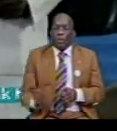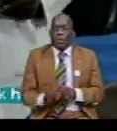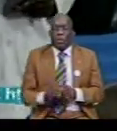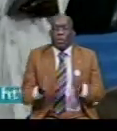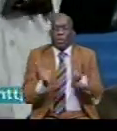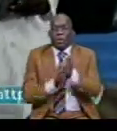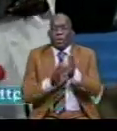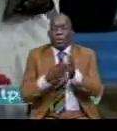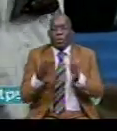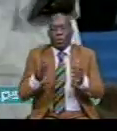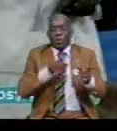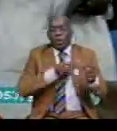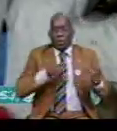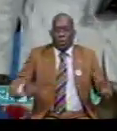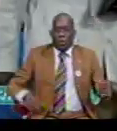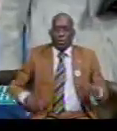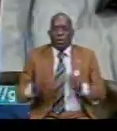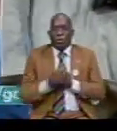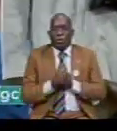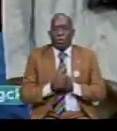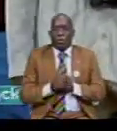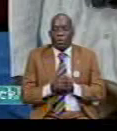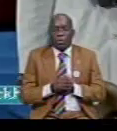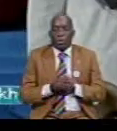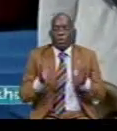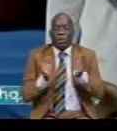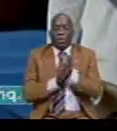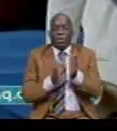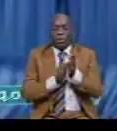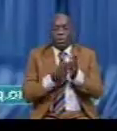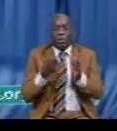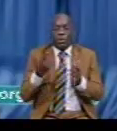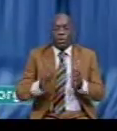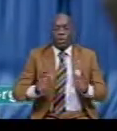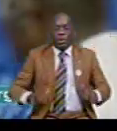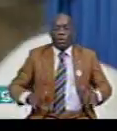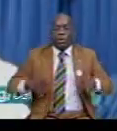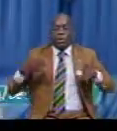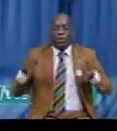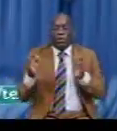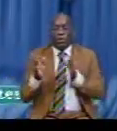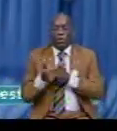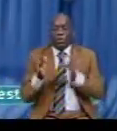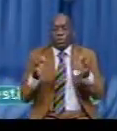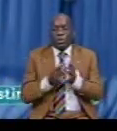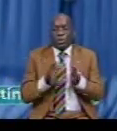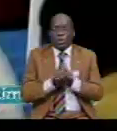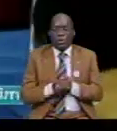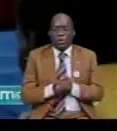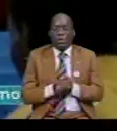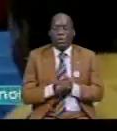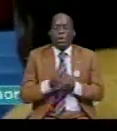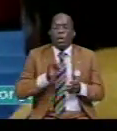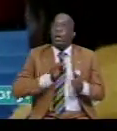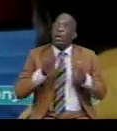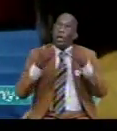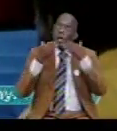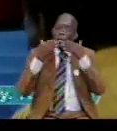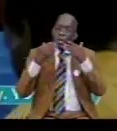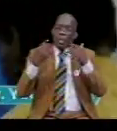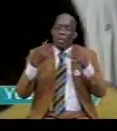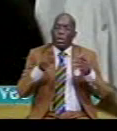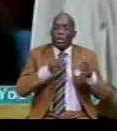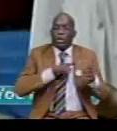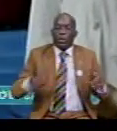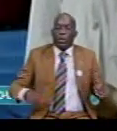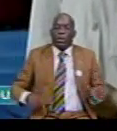Praise the Lord. Praise the living Jesus. Mo dupa lowo Olorun gidi gan. Tori